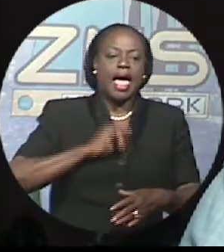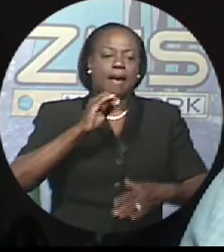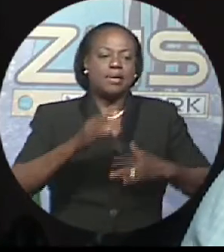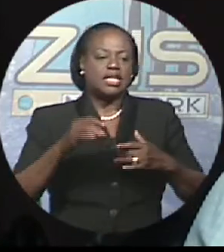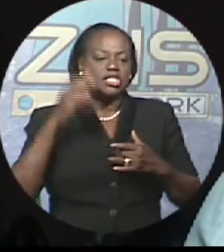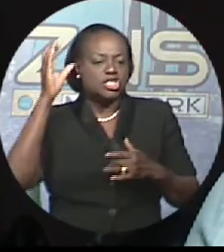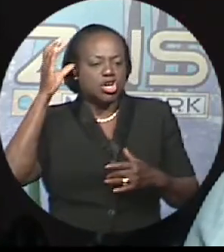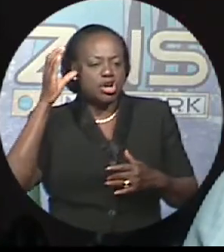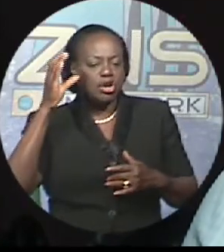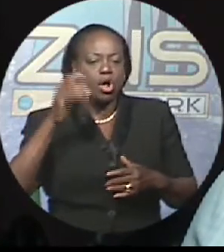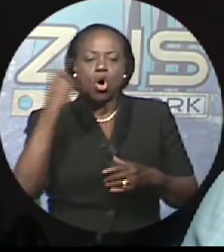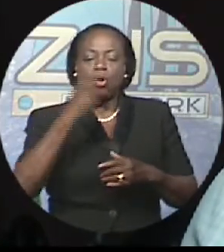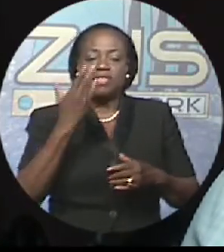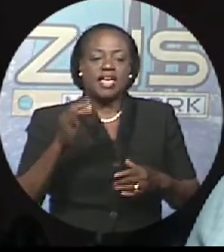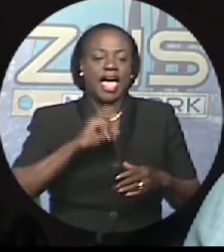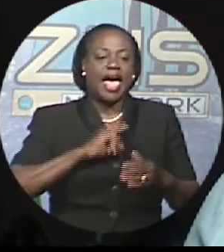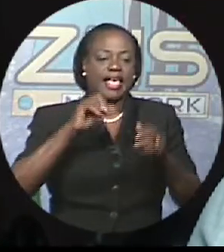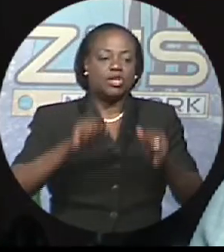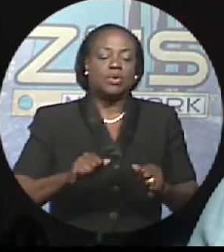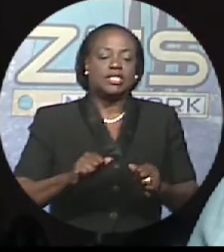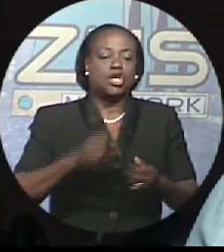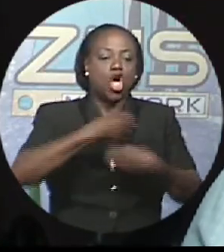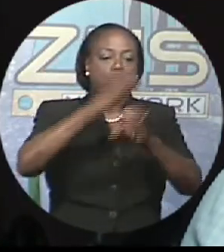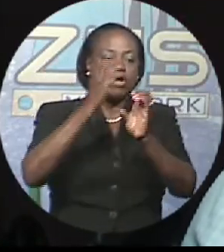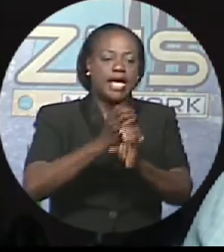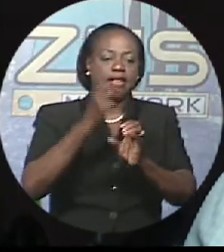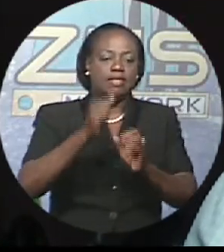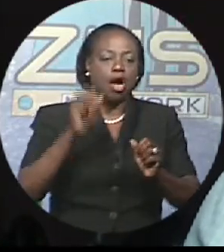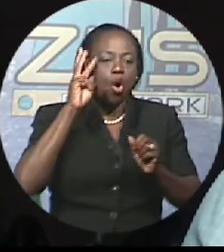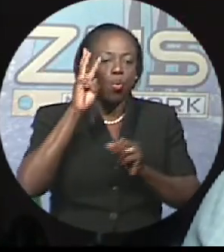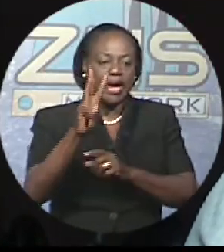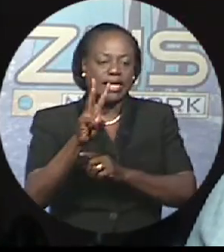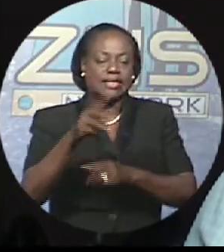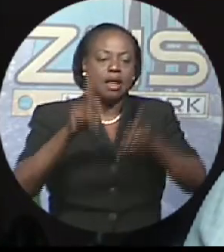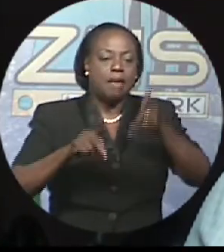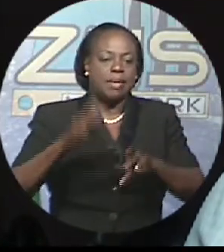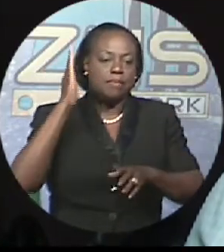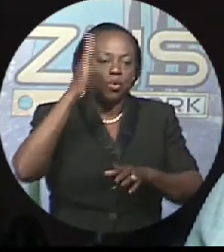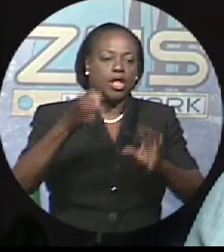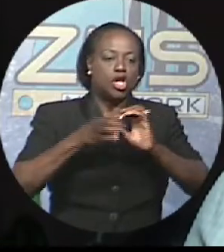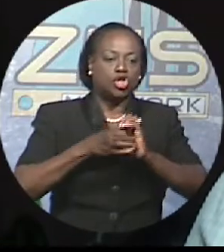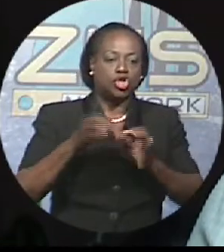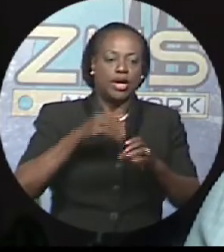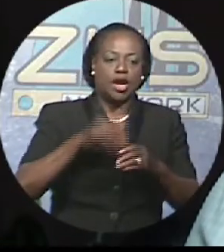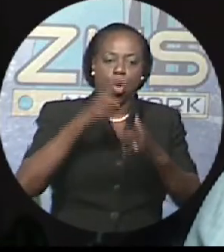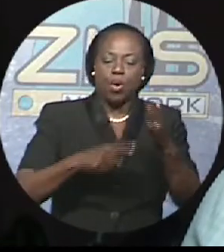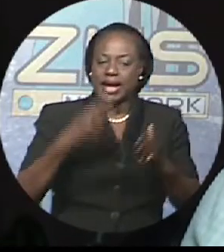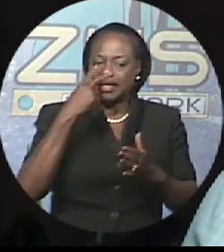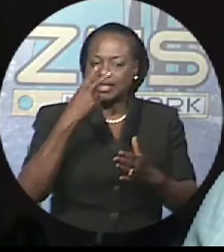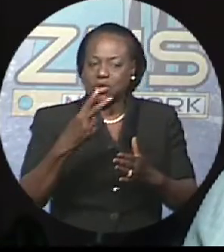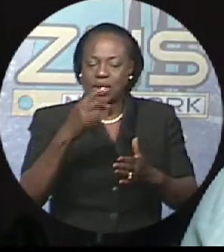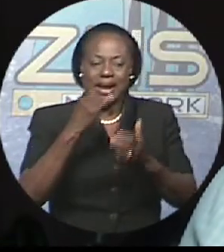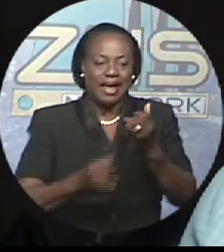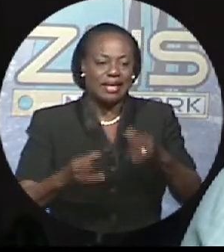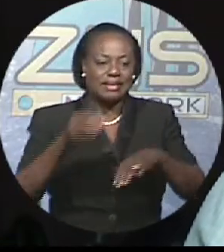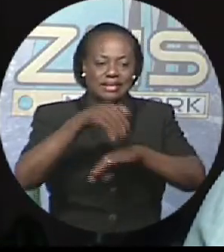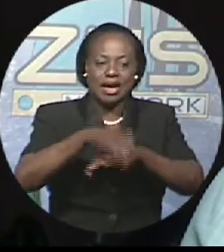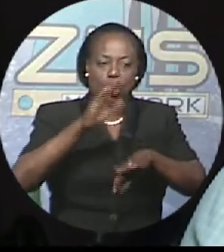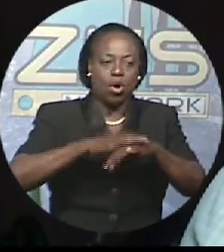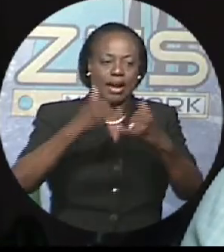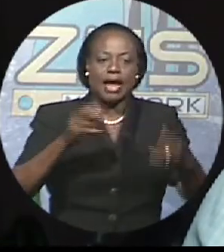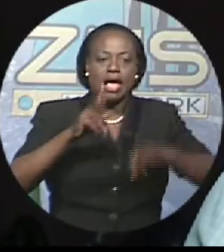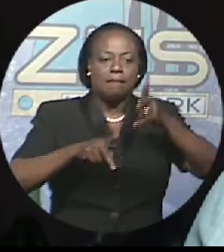on Bahamians to take action and has also put together a social media protest on this racial issue. My